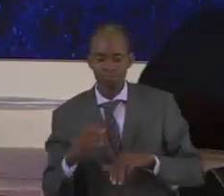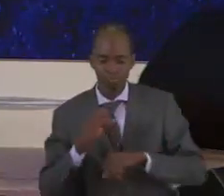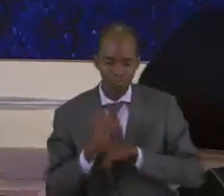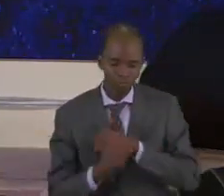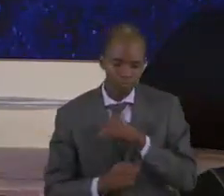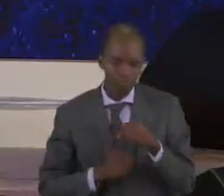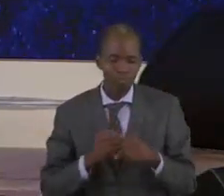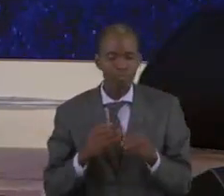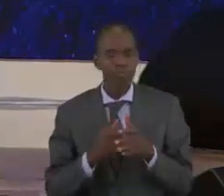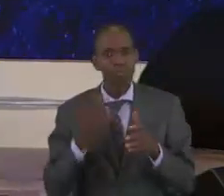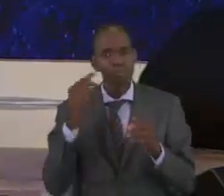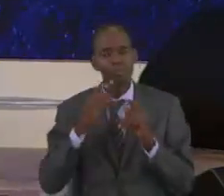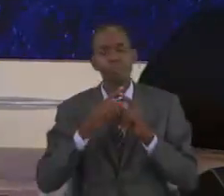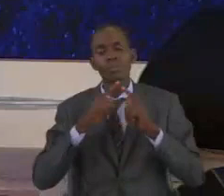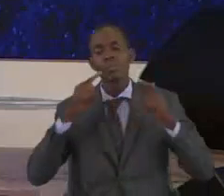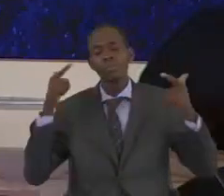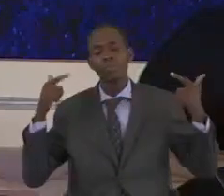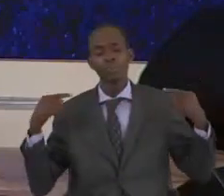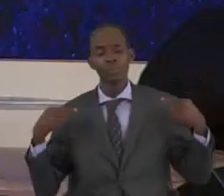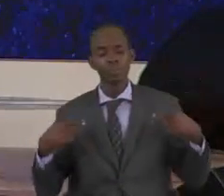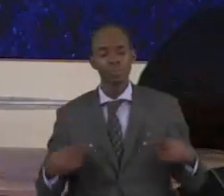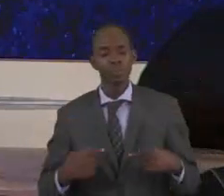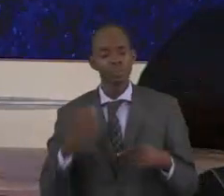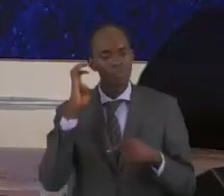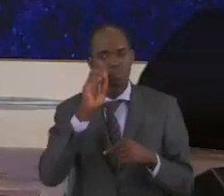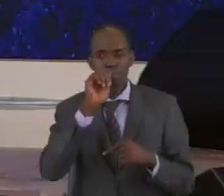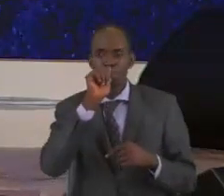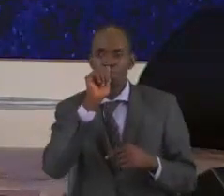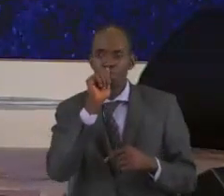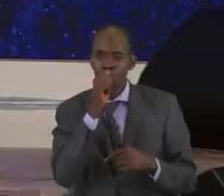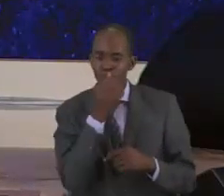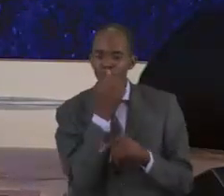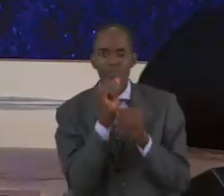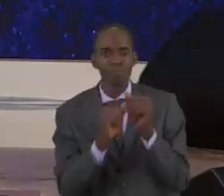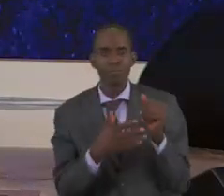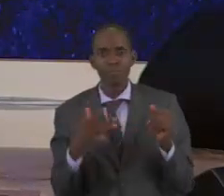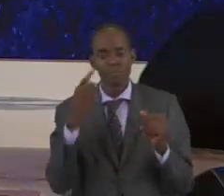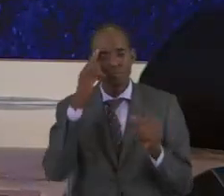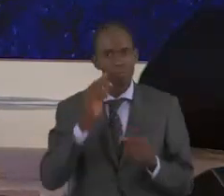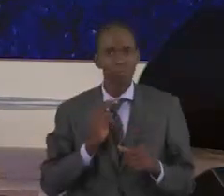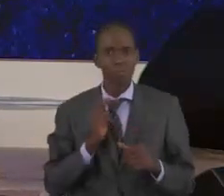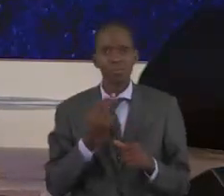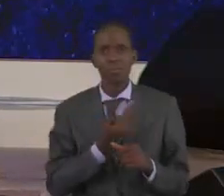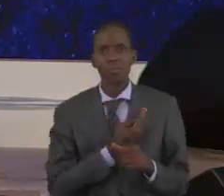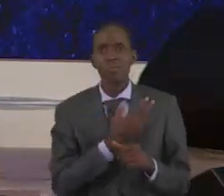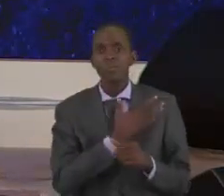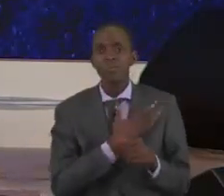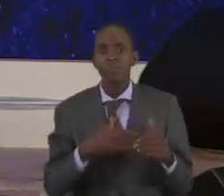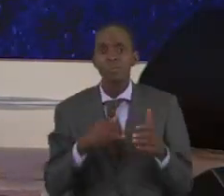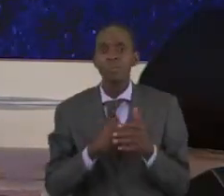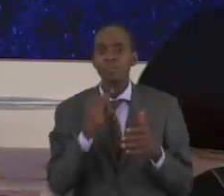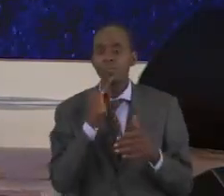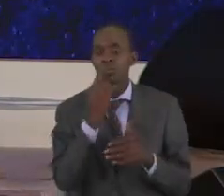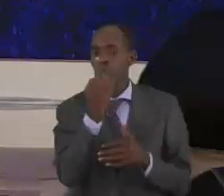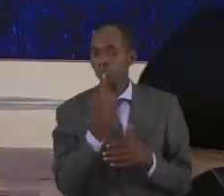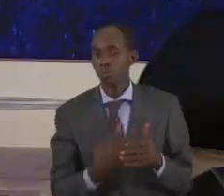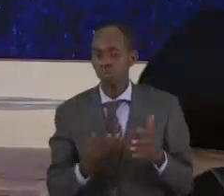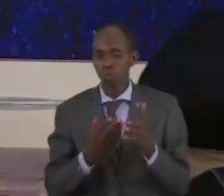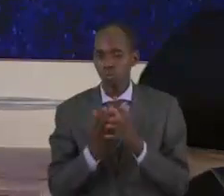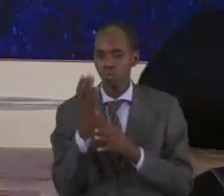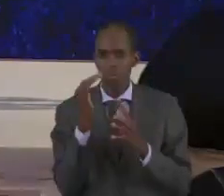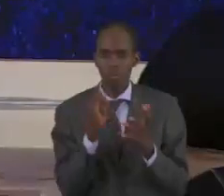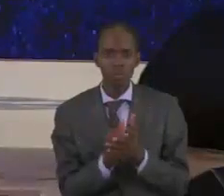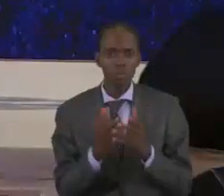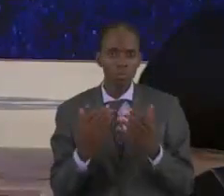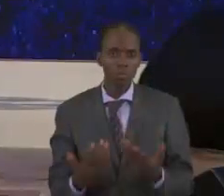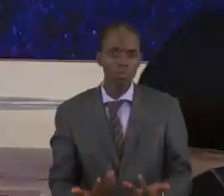was great agony, and he endured everything for us. And it is only through that sacrifice,